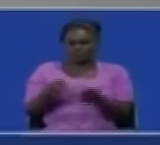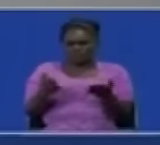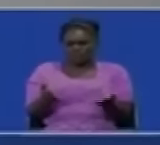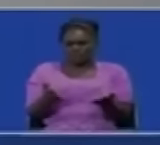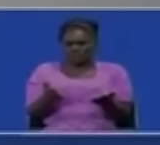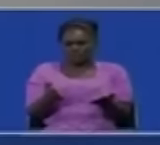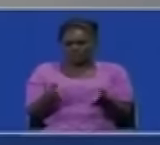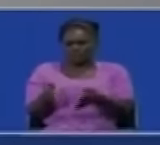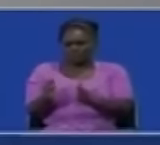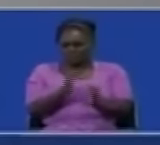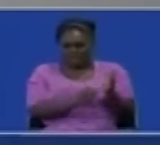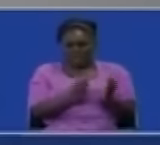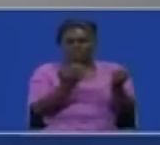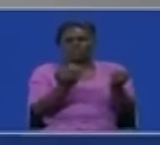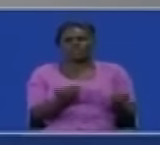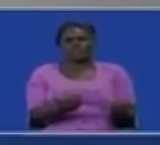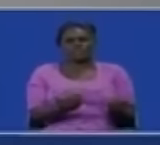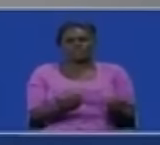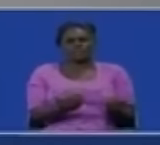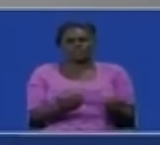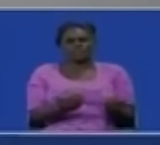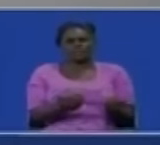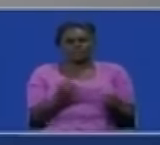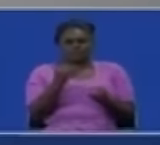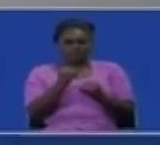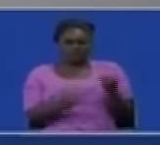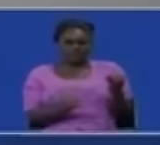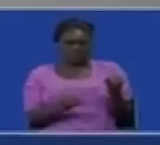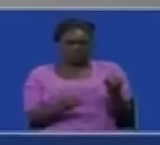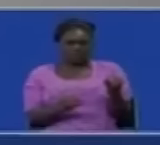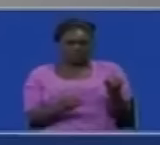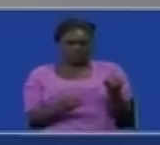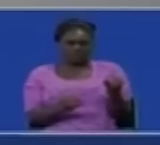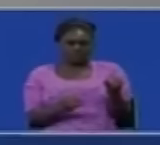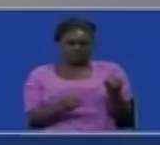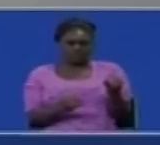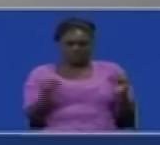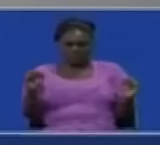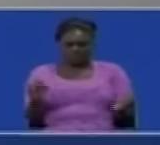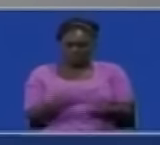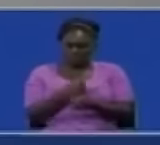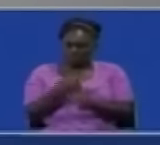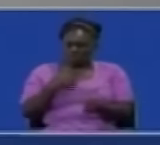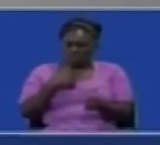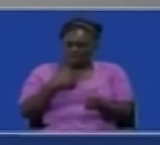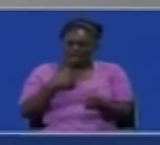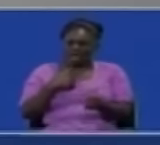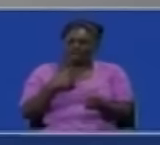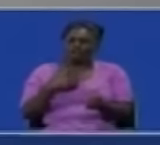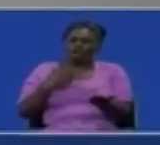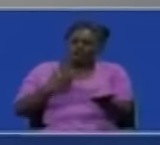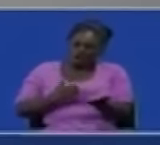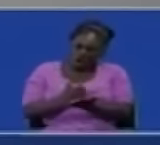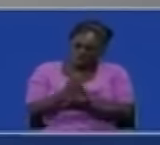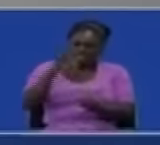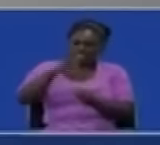of infrastructure that you're going to be needing to go forward. But finally, I mean, just to echo Kriegler's words, you can't run an honest election in a dishonest